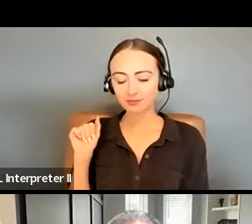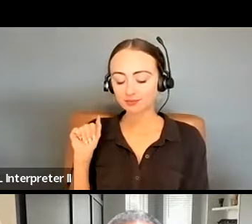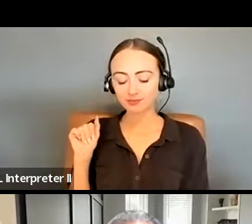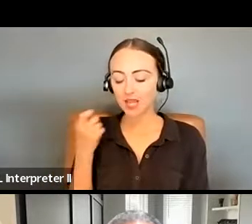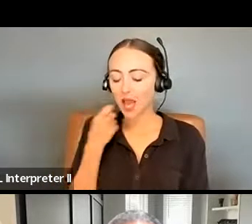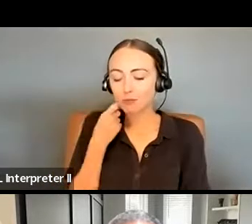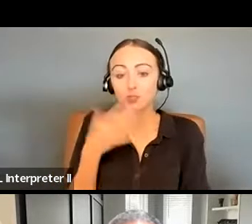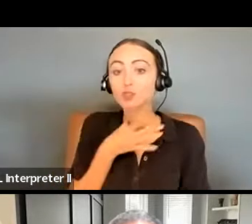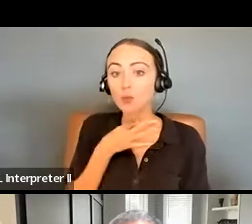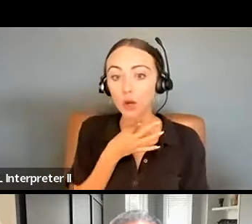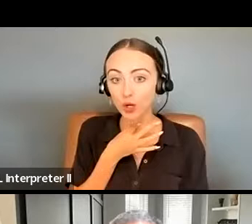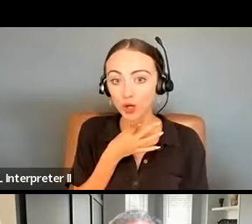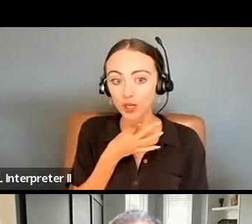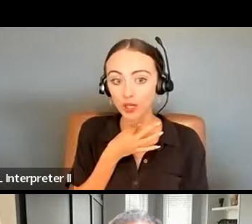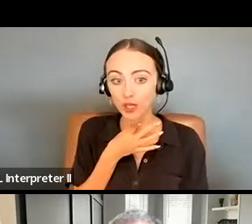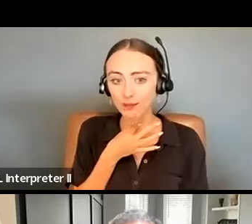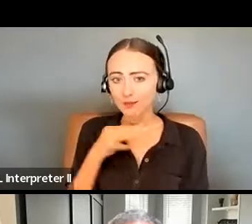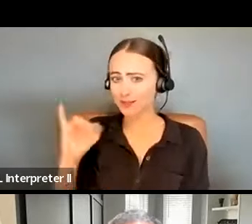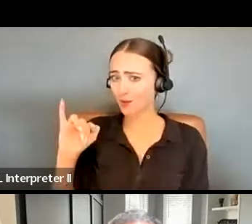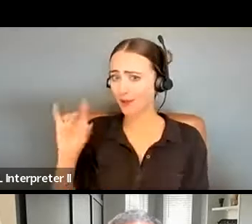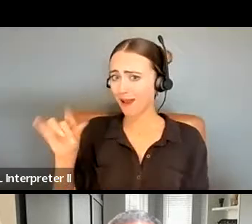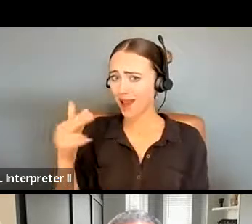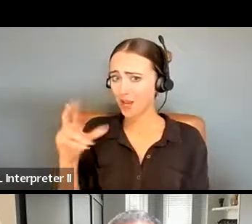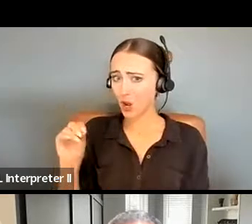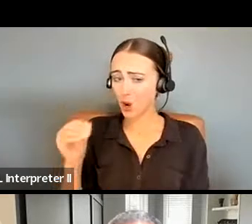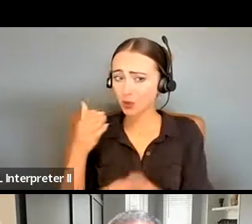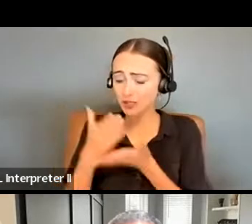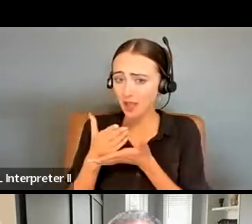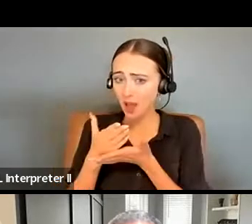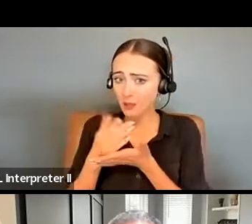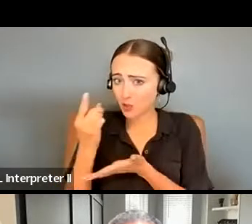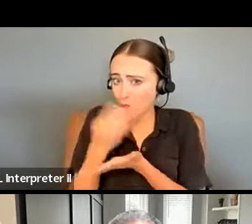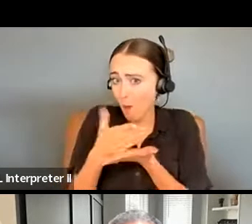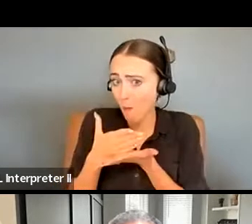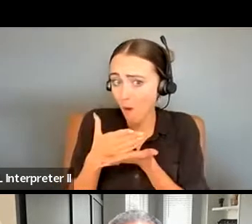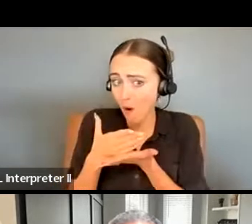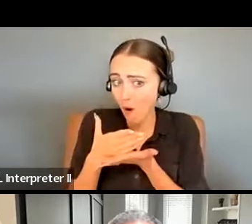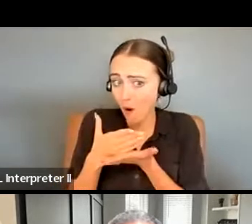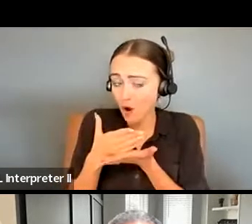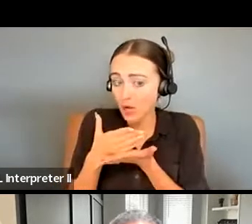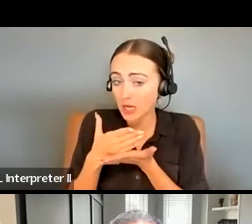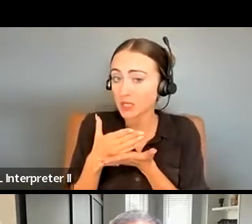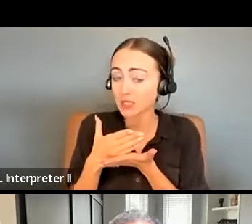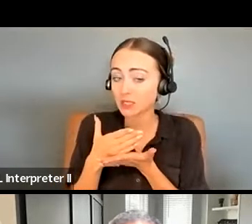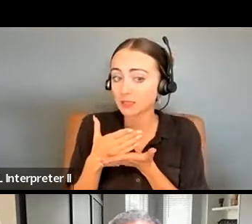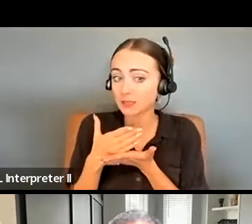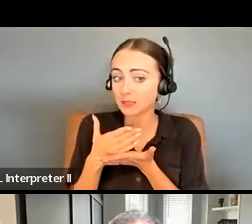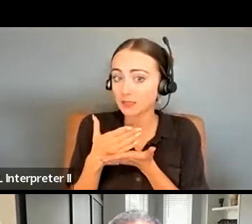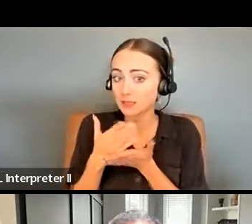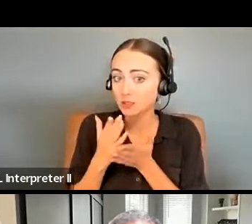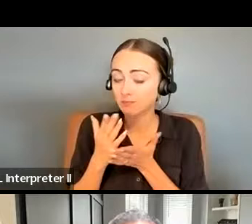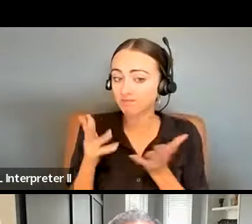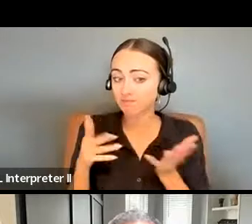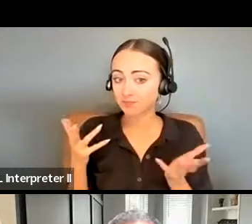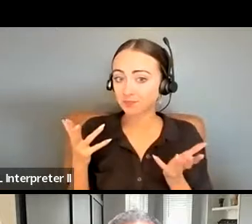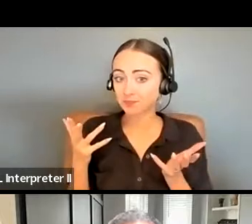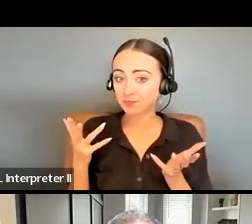just wondering, I guess the Idaho stop is the one part of the that is giving